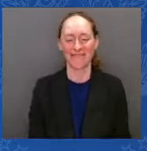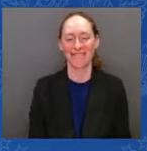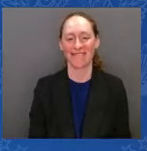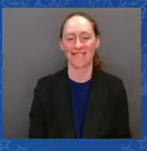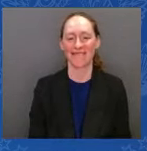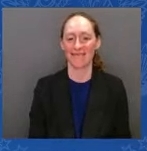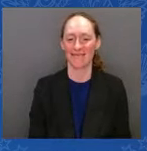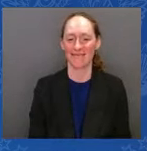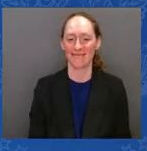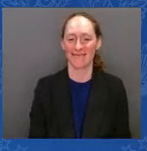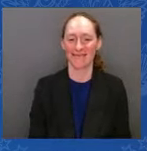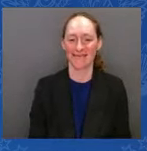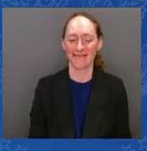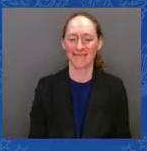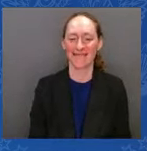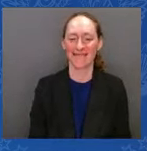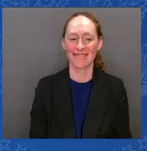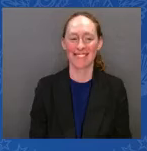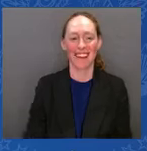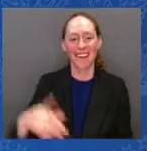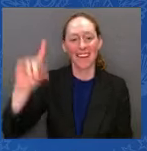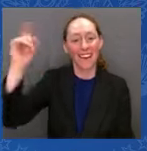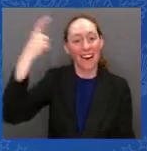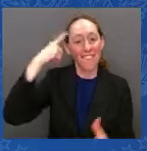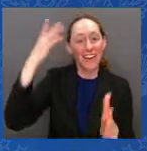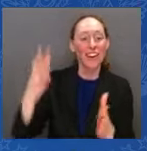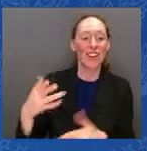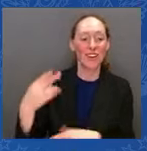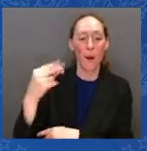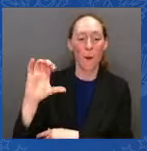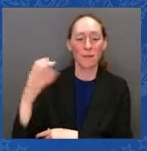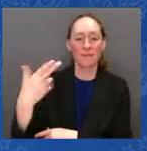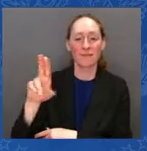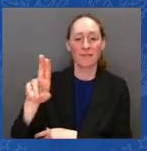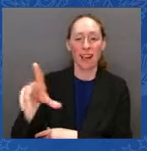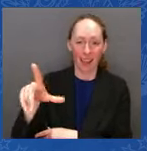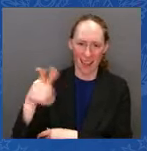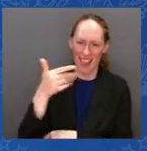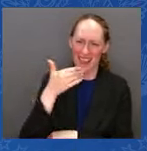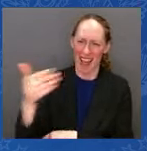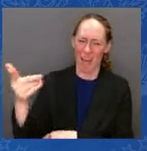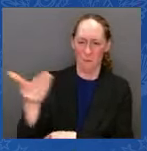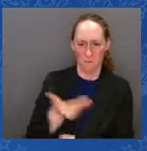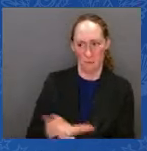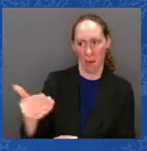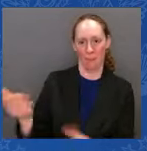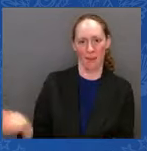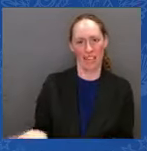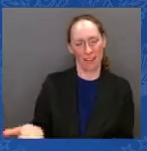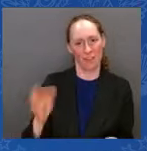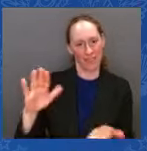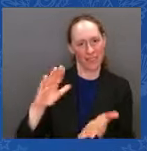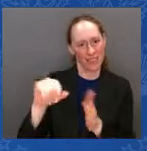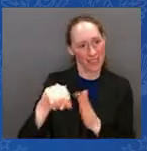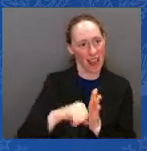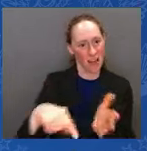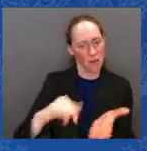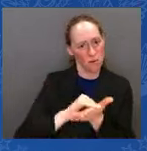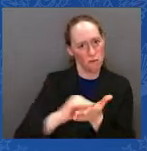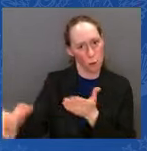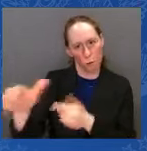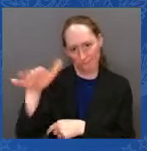Governor Hochul, thank you for welcoming us to your state. And she's helping New York lead the way in making things in America. And I mean